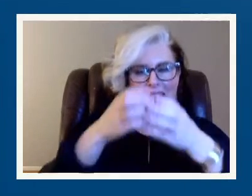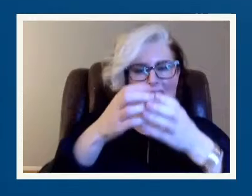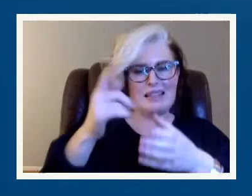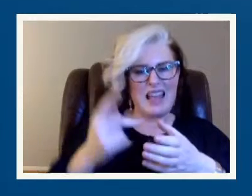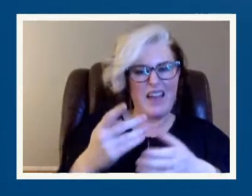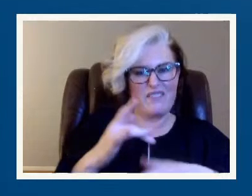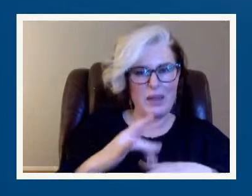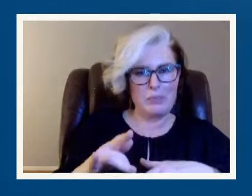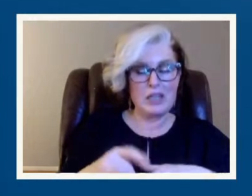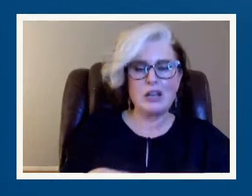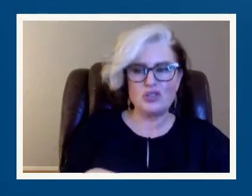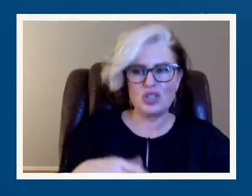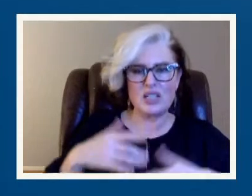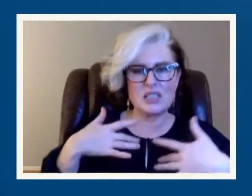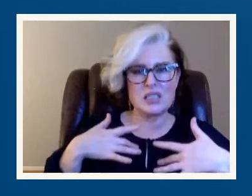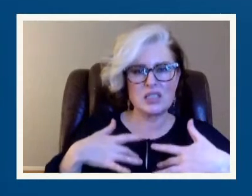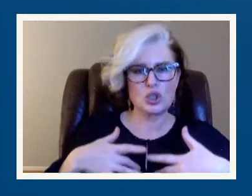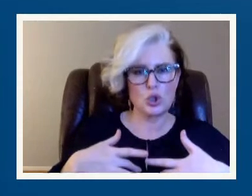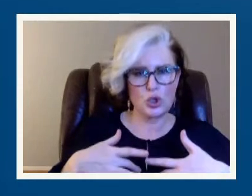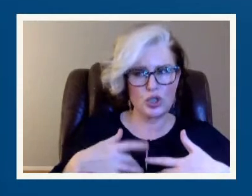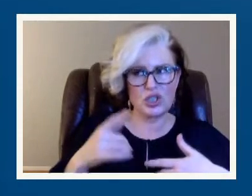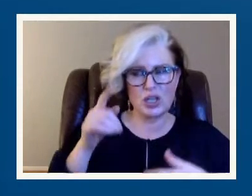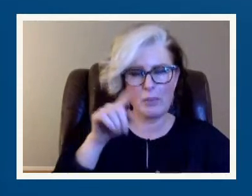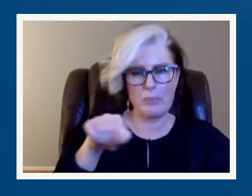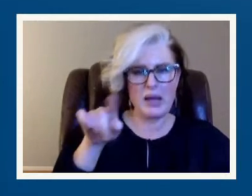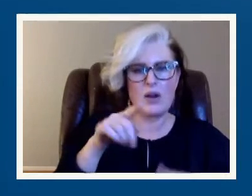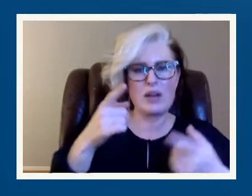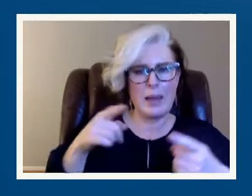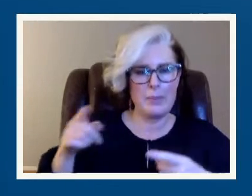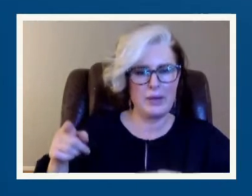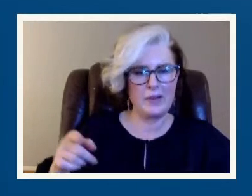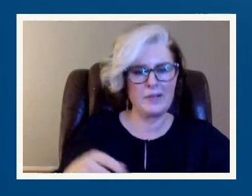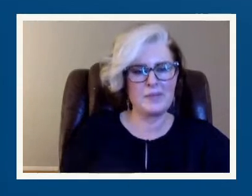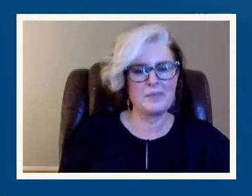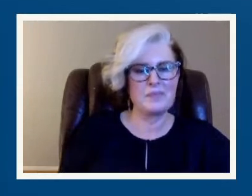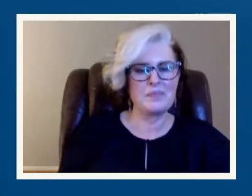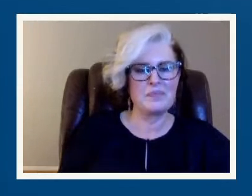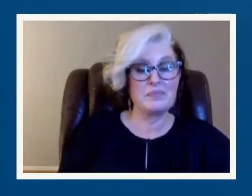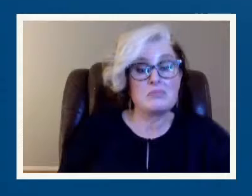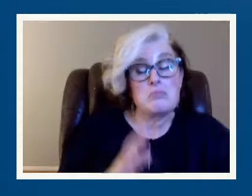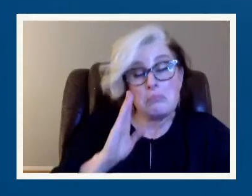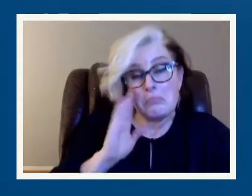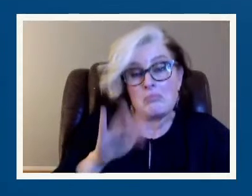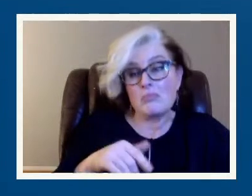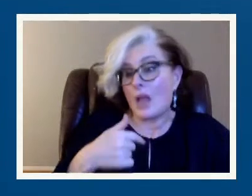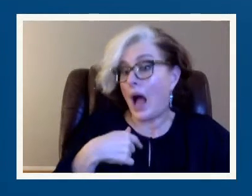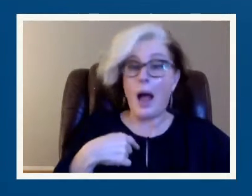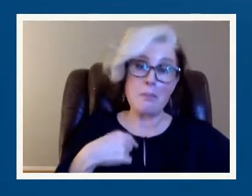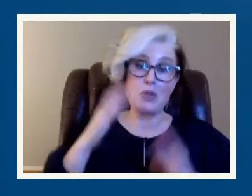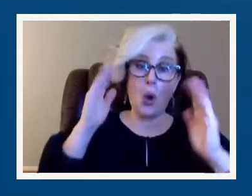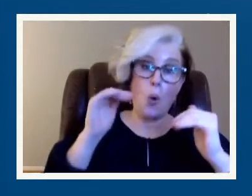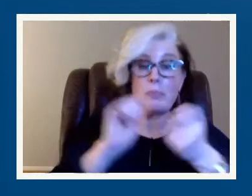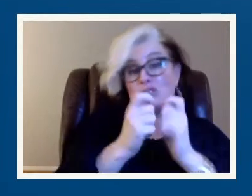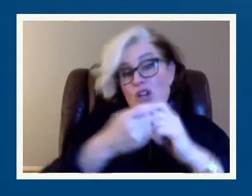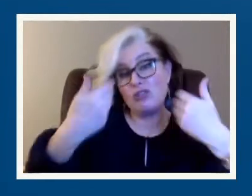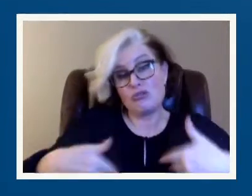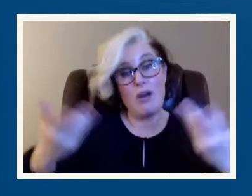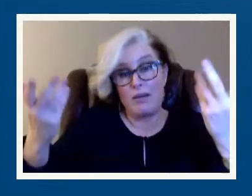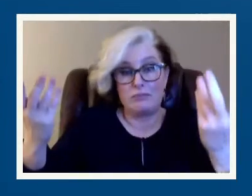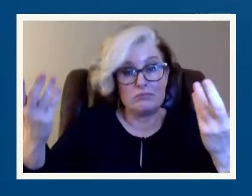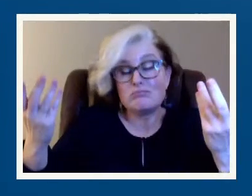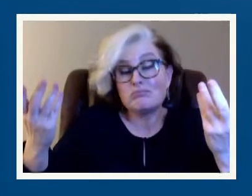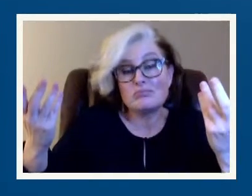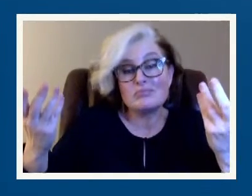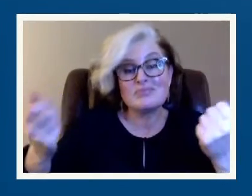get a little discouraged about what she sees happening. And you know, I'm the hope and change guy.